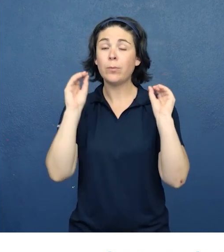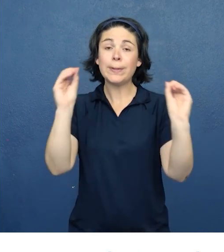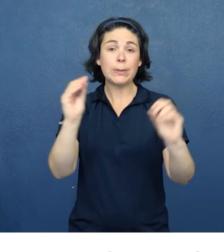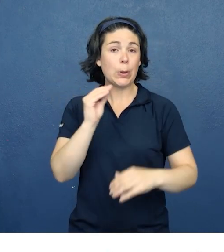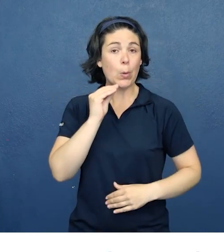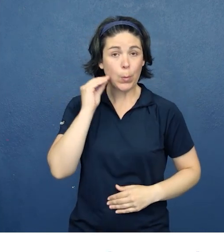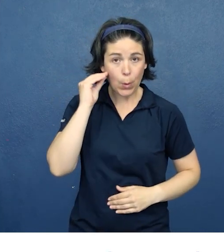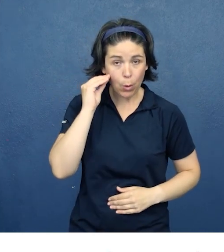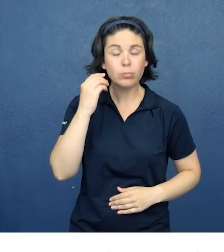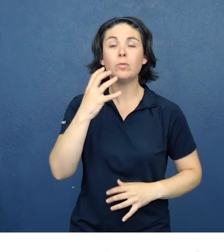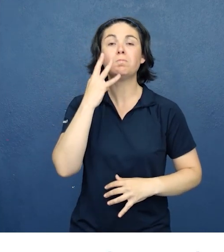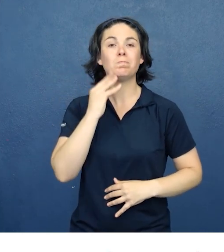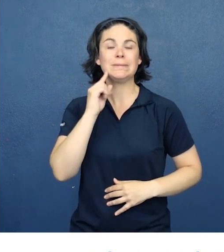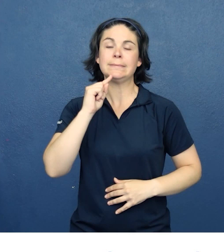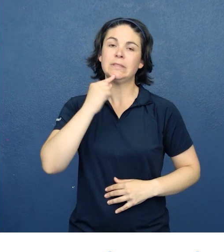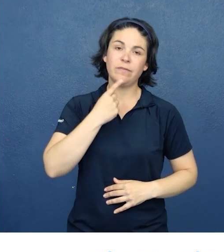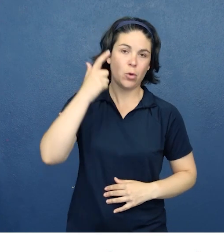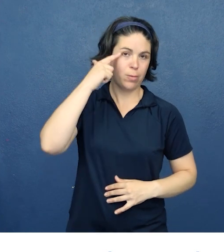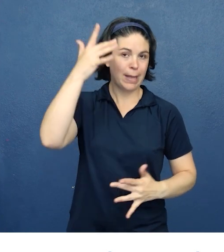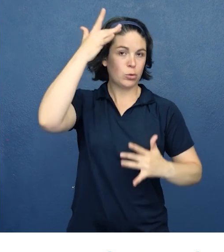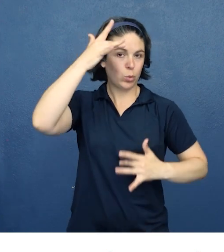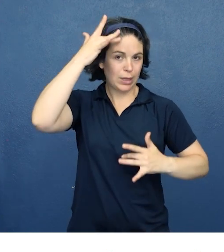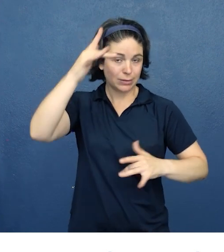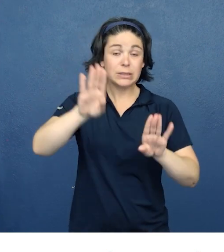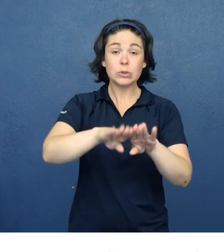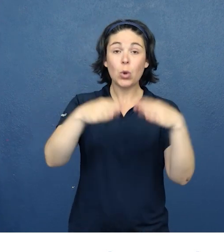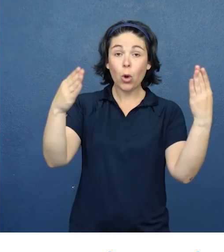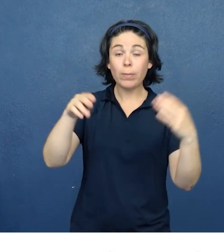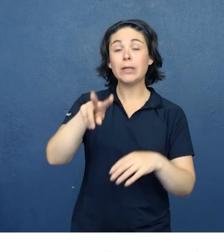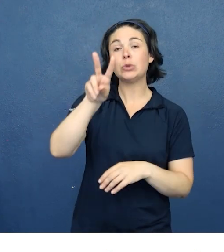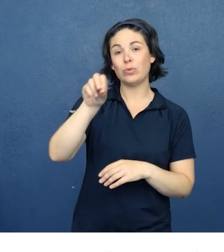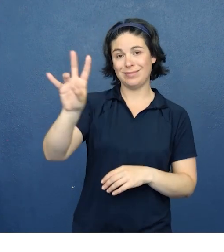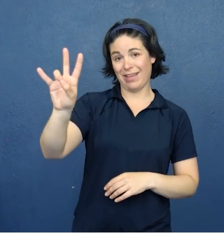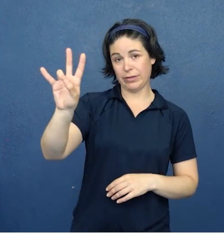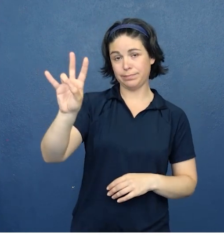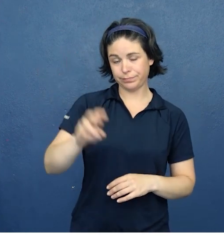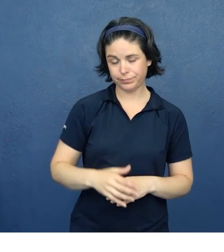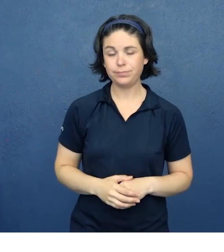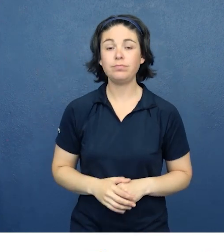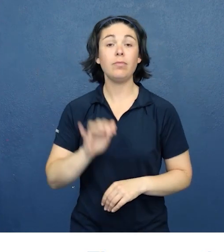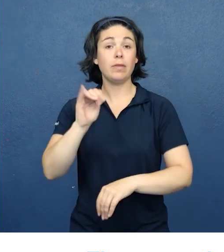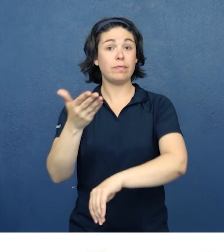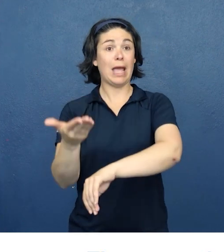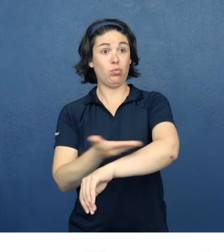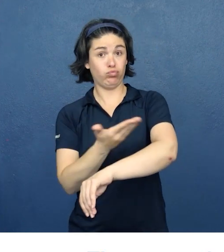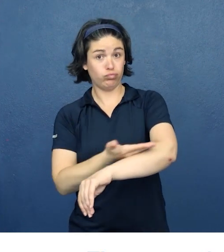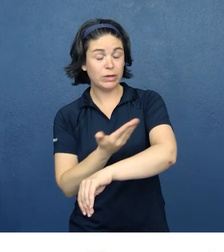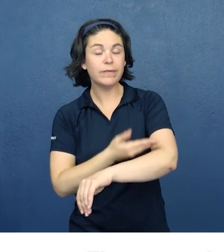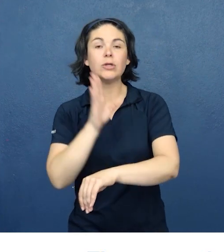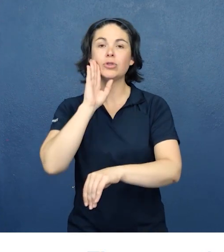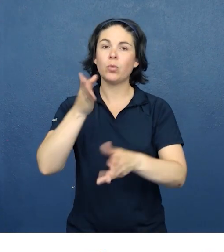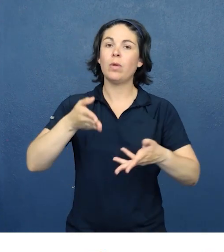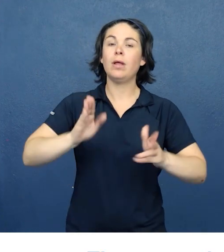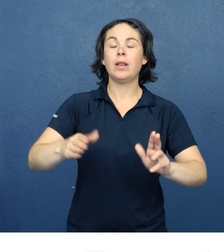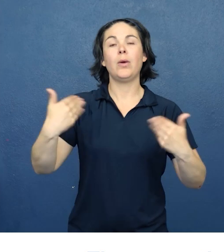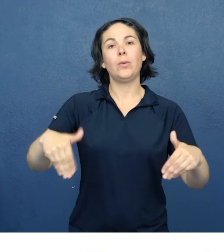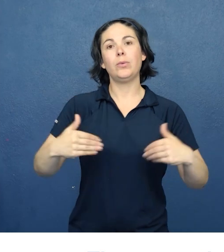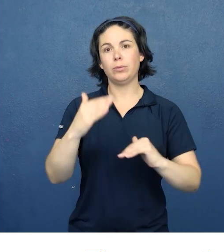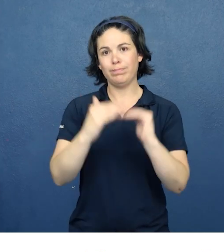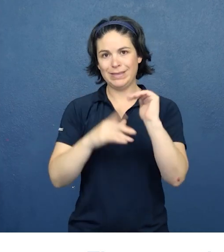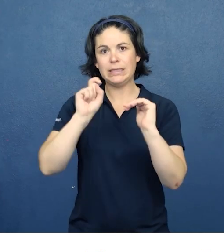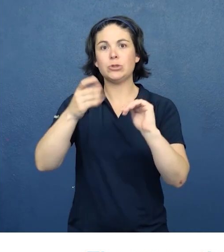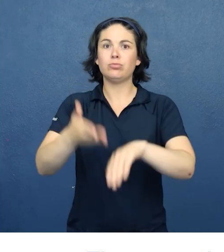experience serious mental illness and originally opened in 2007. The renovation will allow for much-needed building